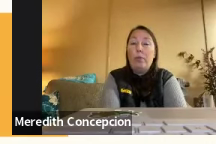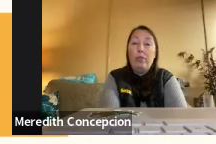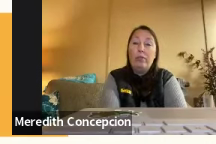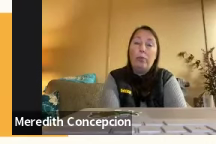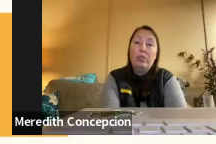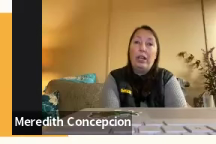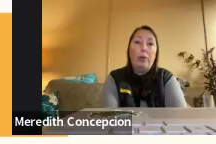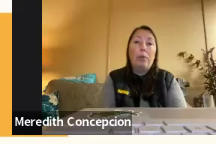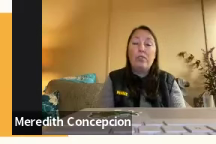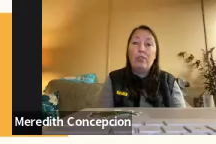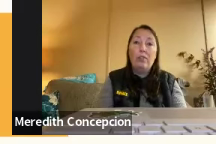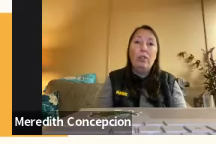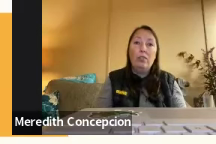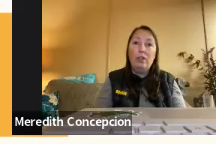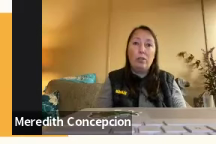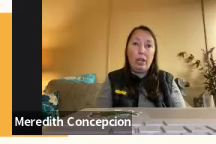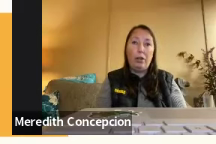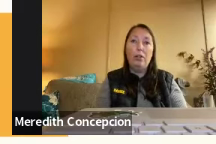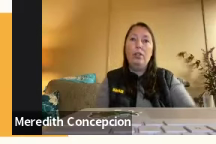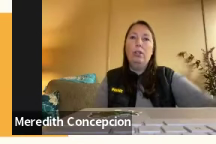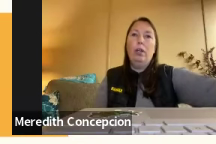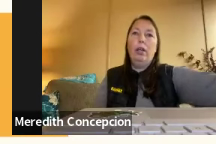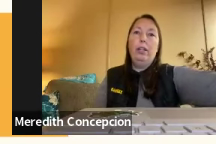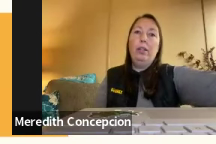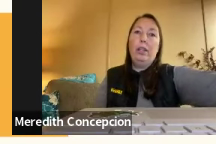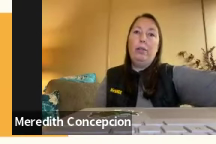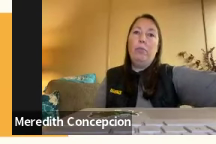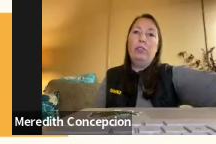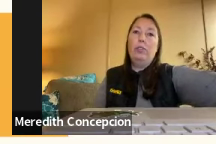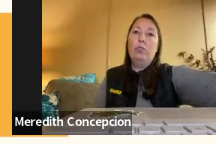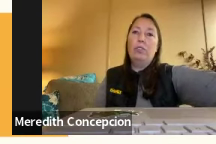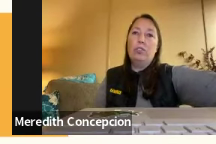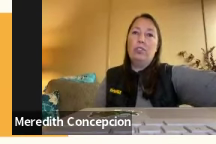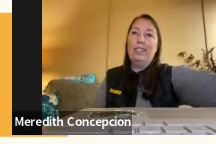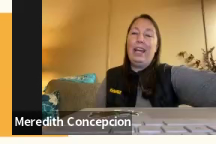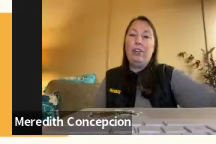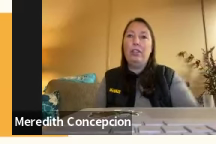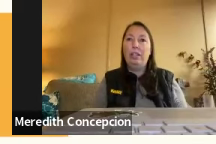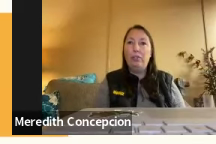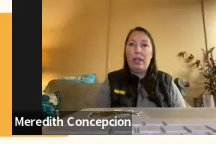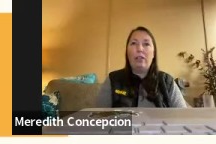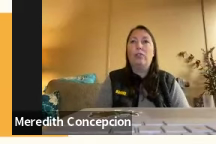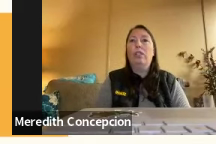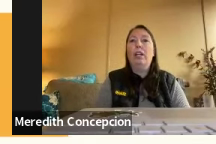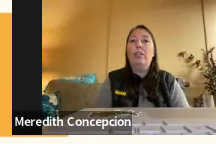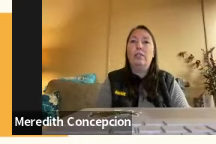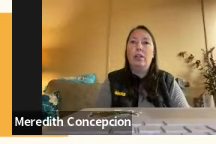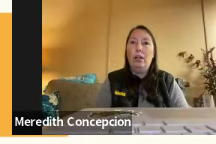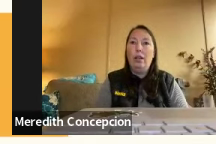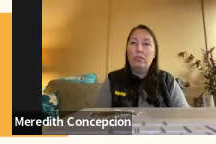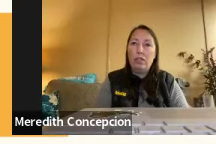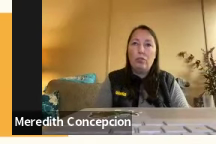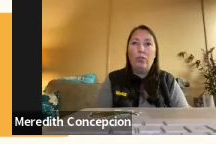services, trauma-informed care, person-centered care, and that mental health wasn't just an add-on, that it was actually